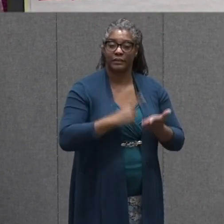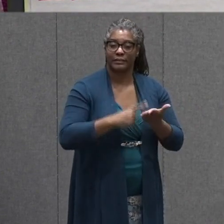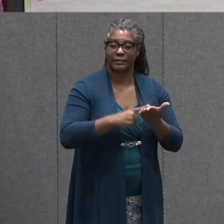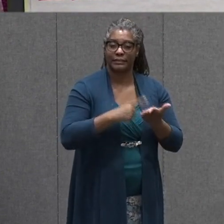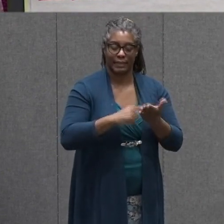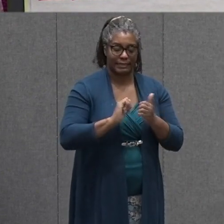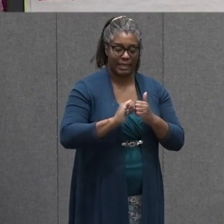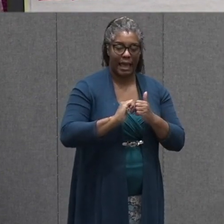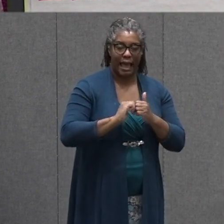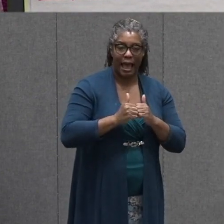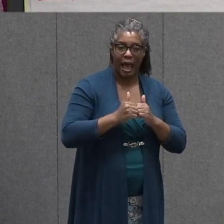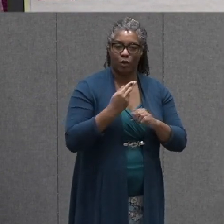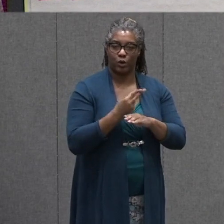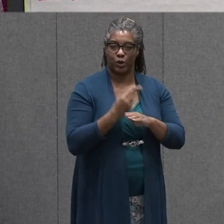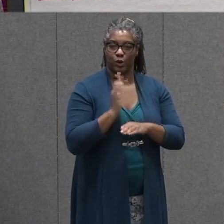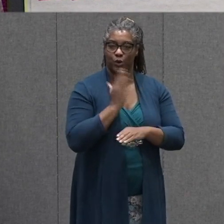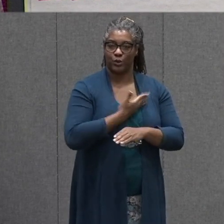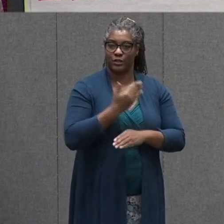created.